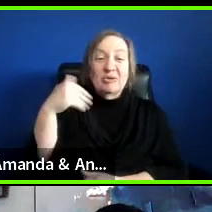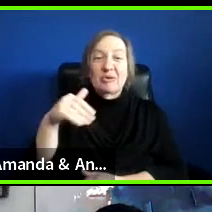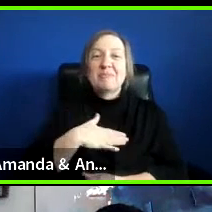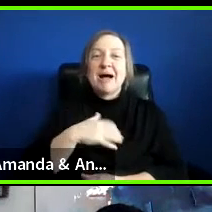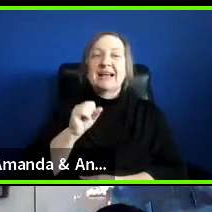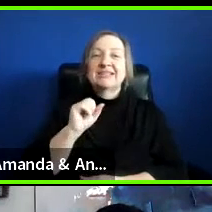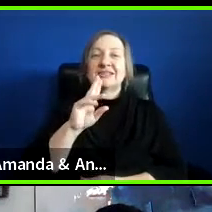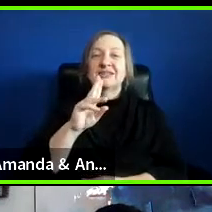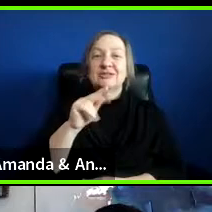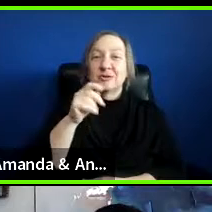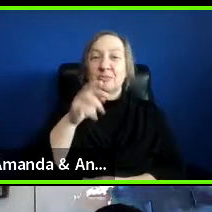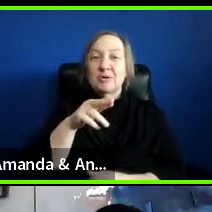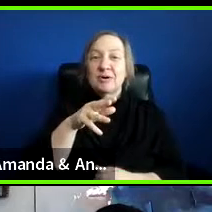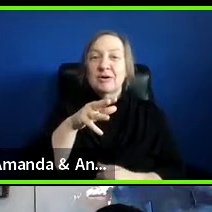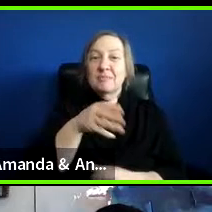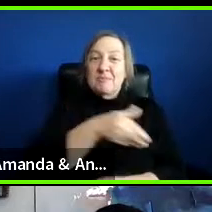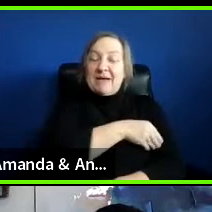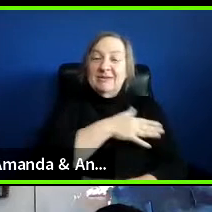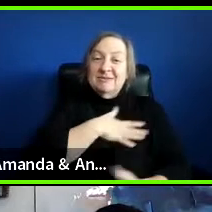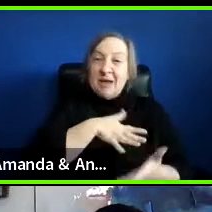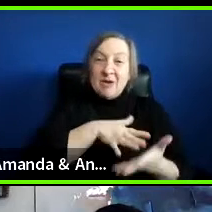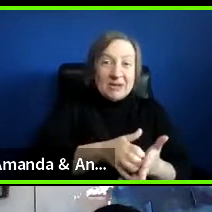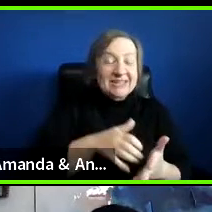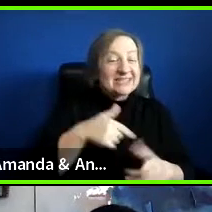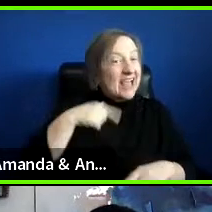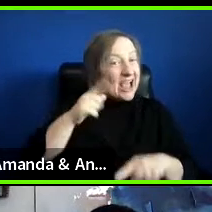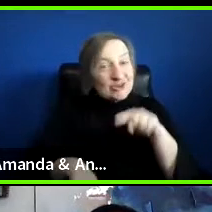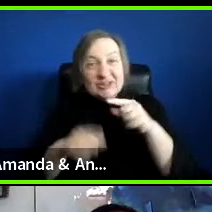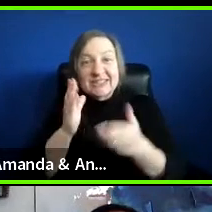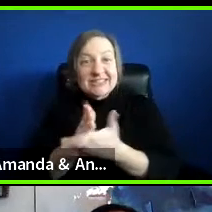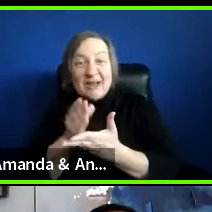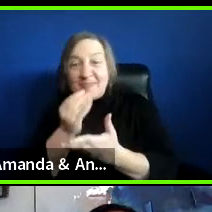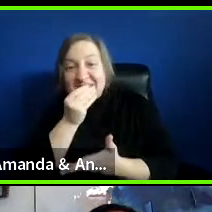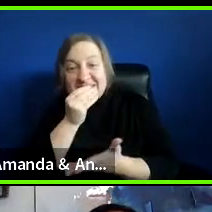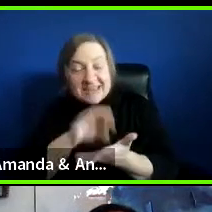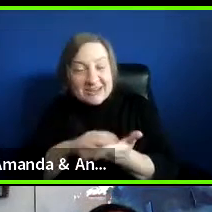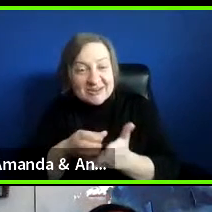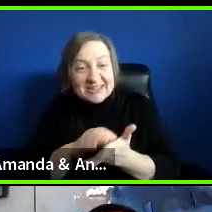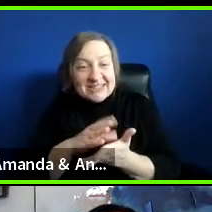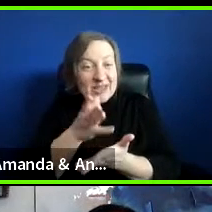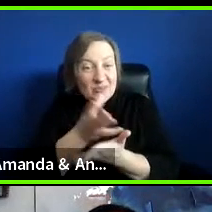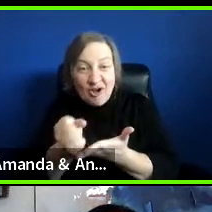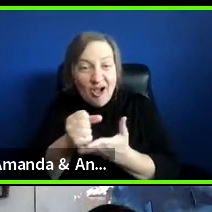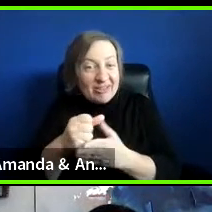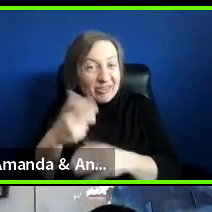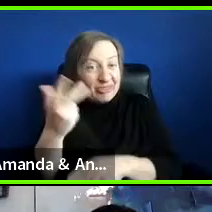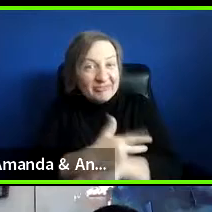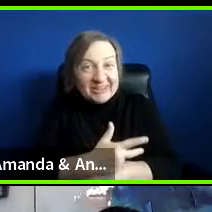is my weakness. I swear, I could not stop eating the cookies. They were gone in about 3 days.